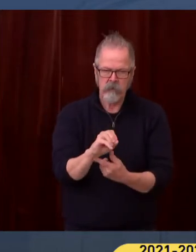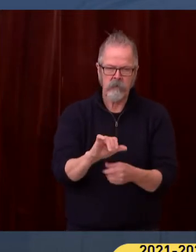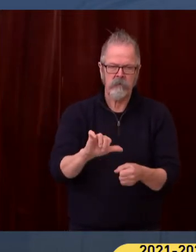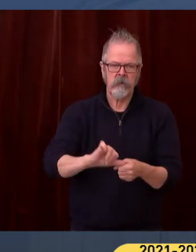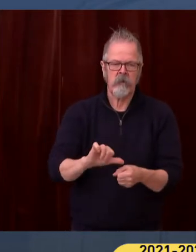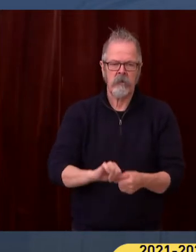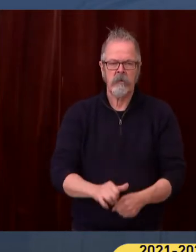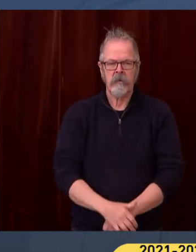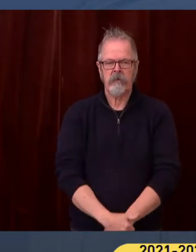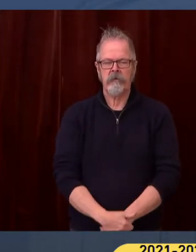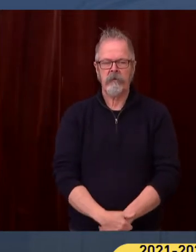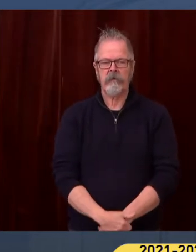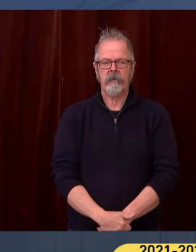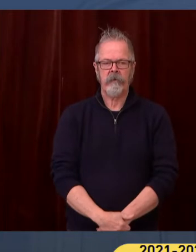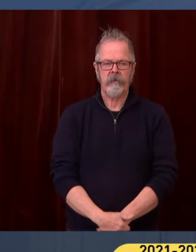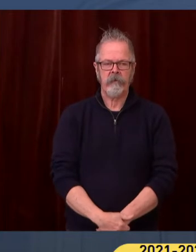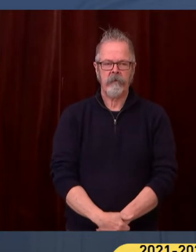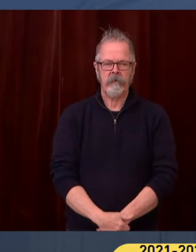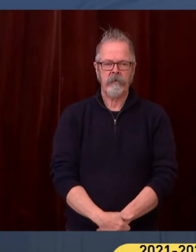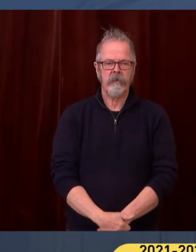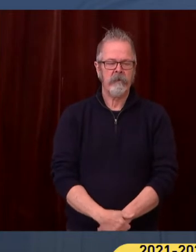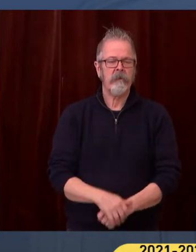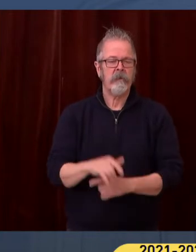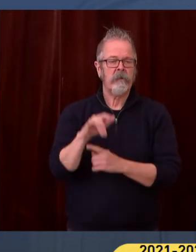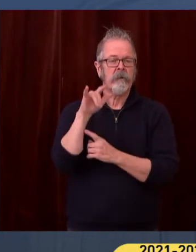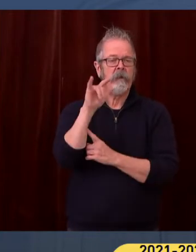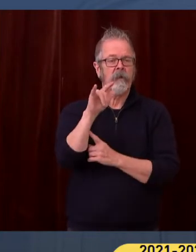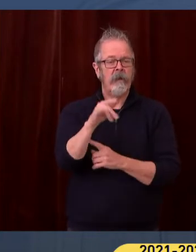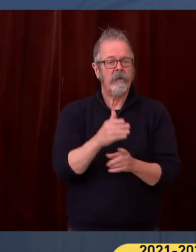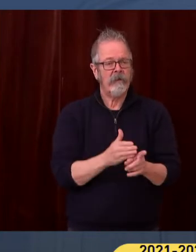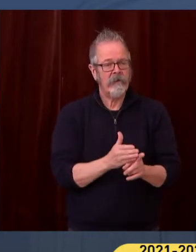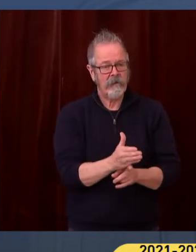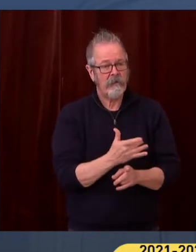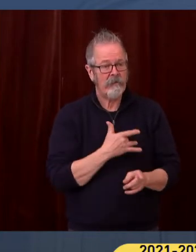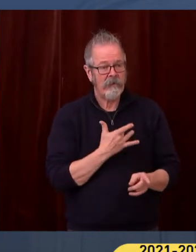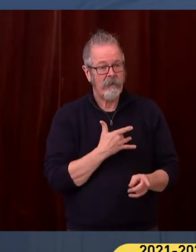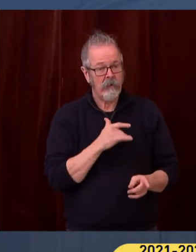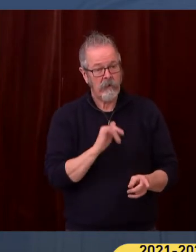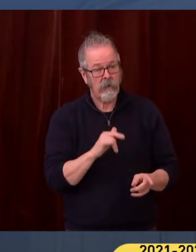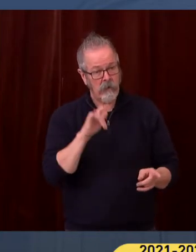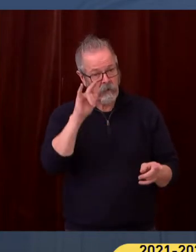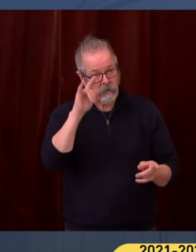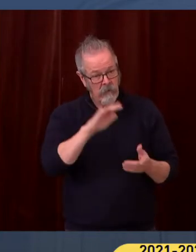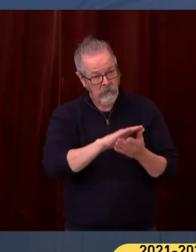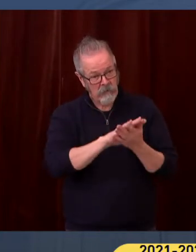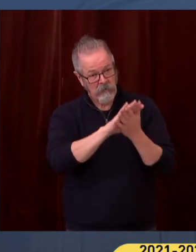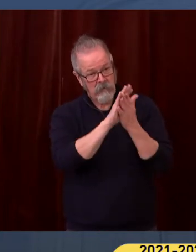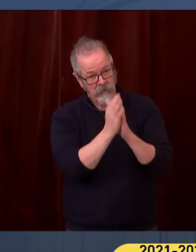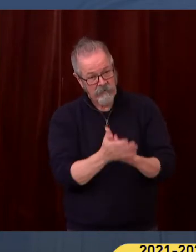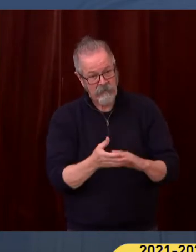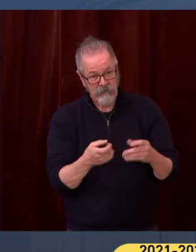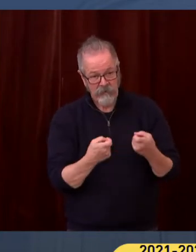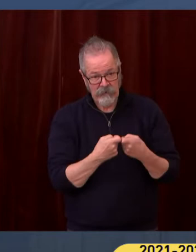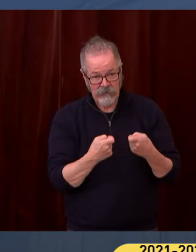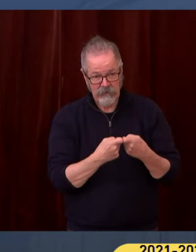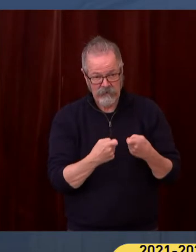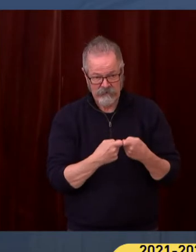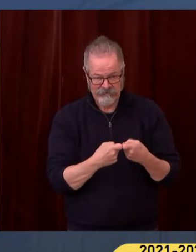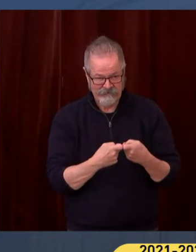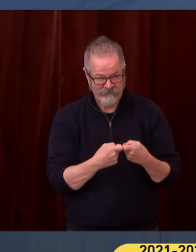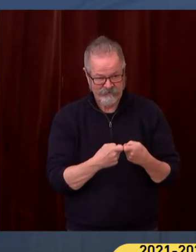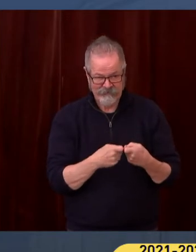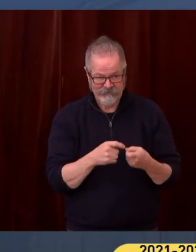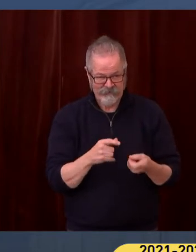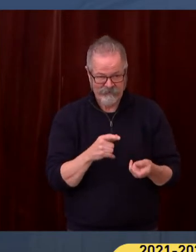airplanes is not imminent. And that we're really going to need biofuels for sustainable aviation for the